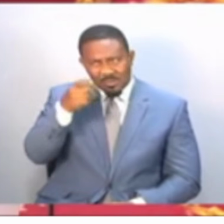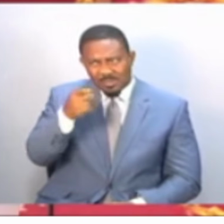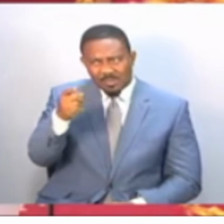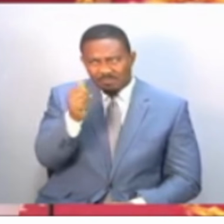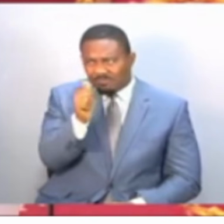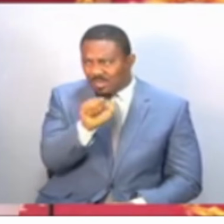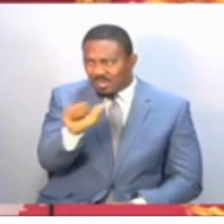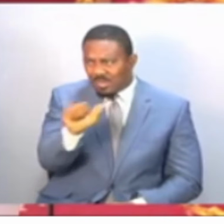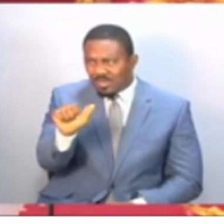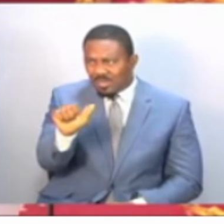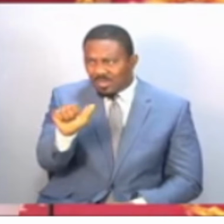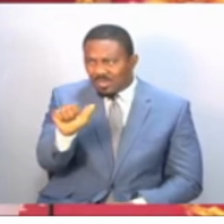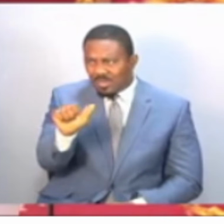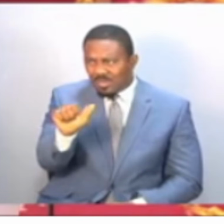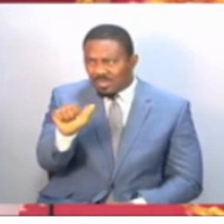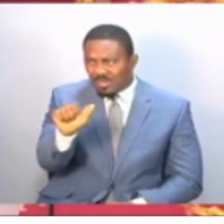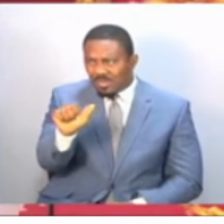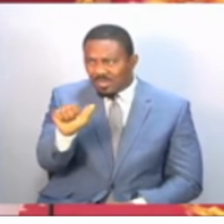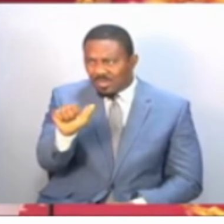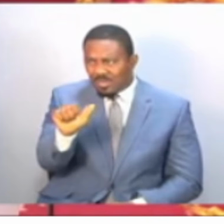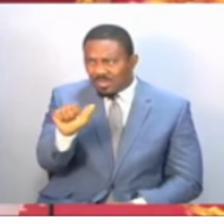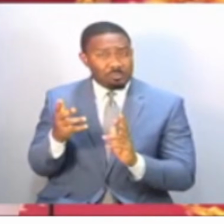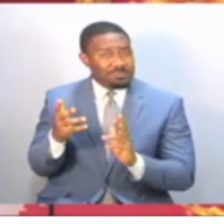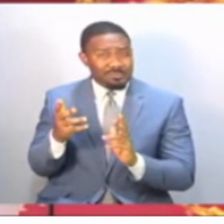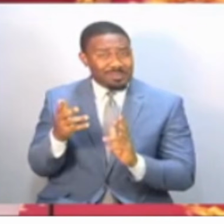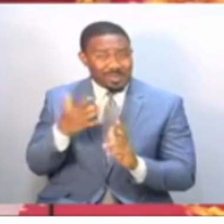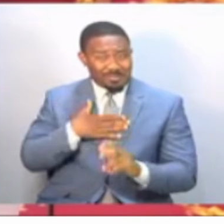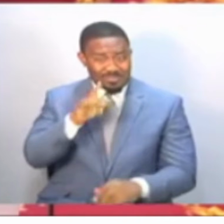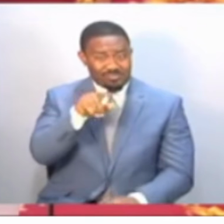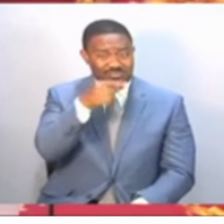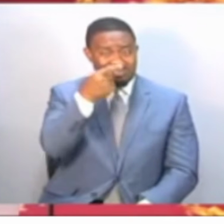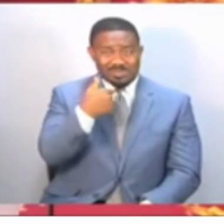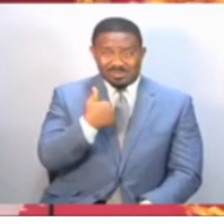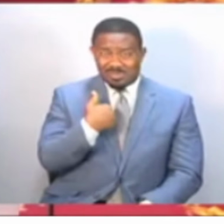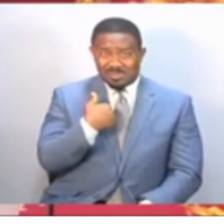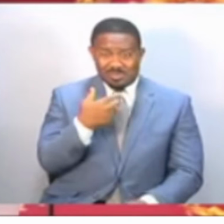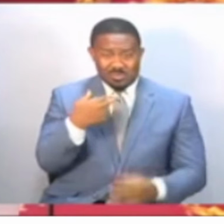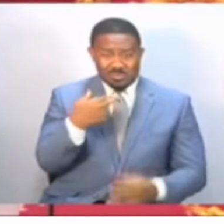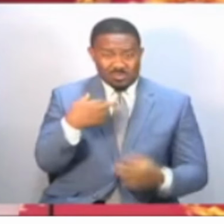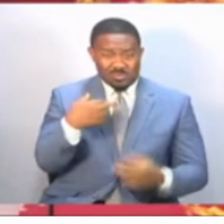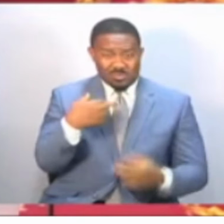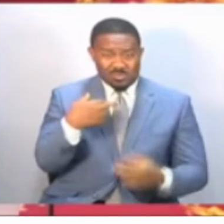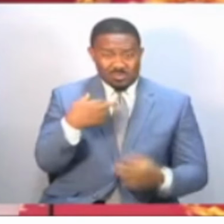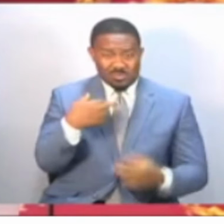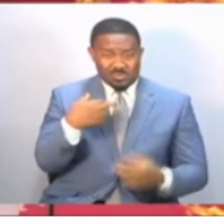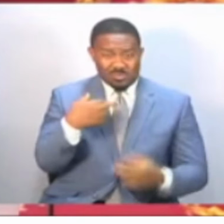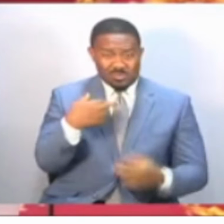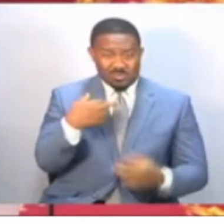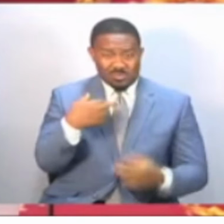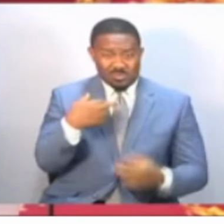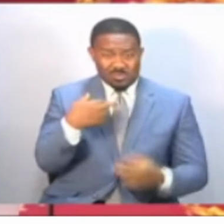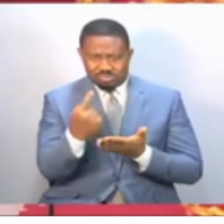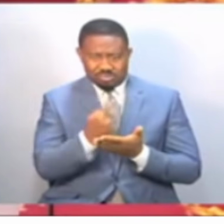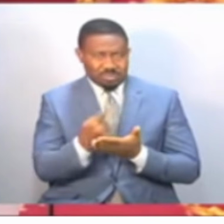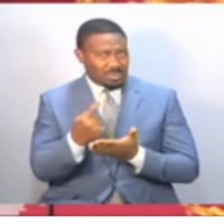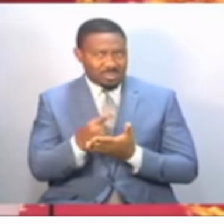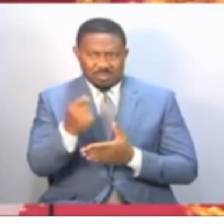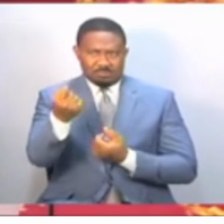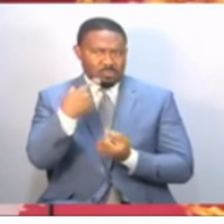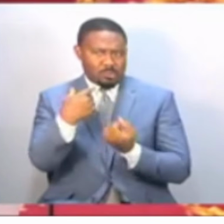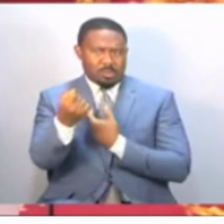consistent scrutiny as the Ministry of Roads. On average, about 10 questions are filed weekly,